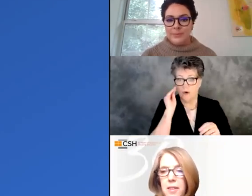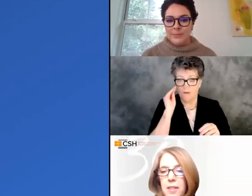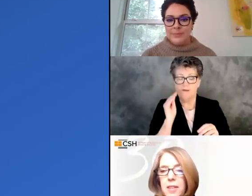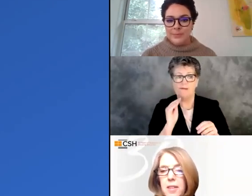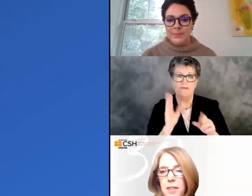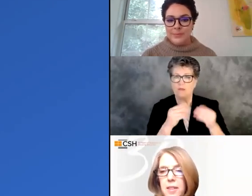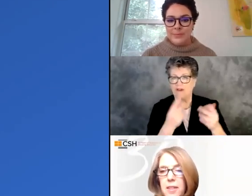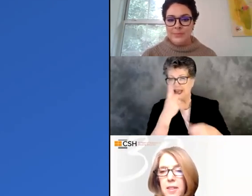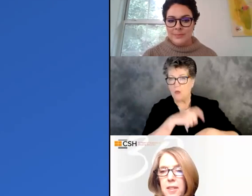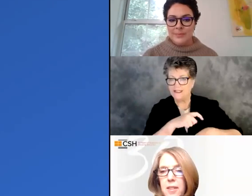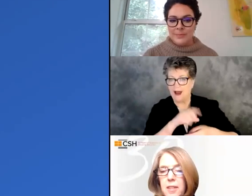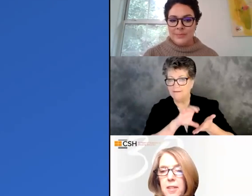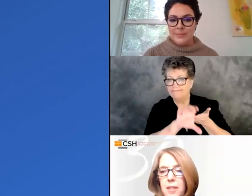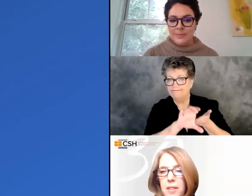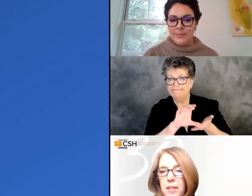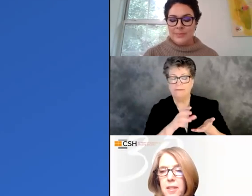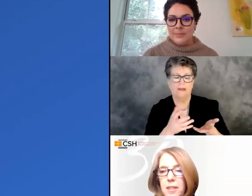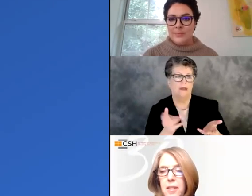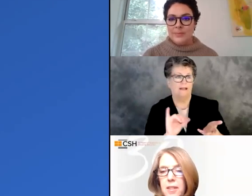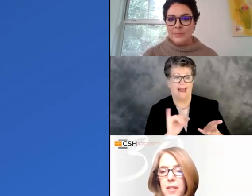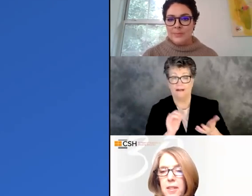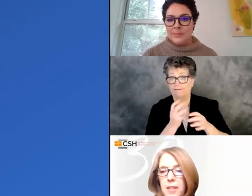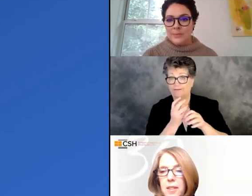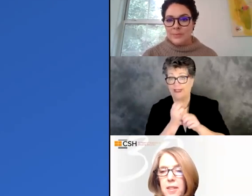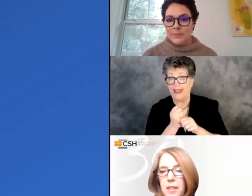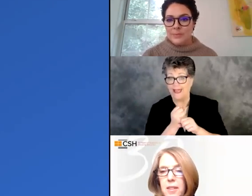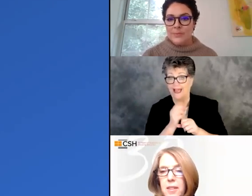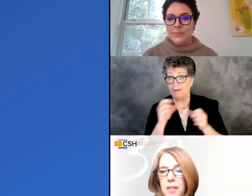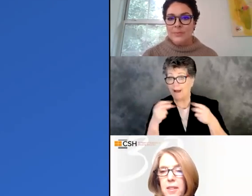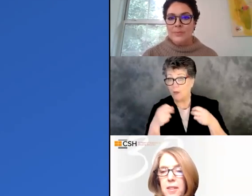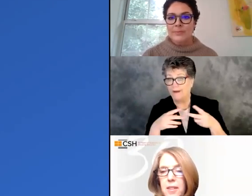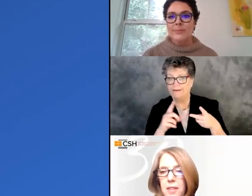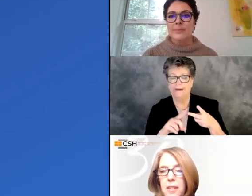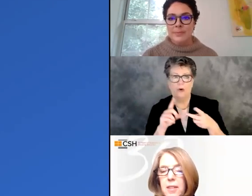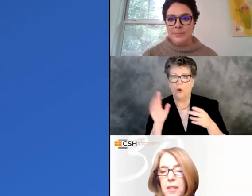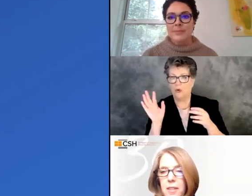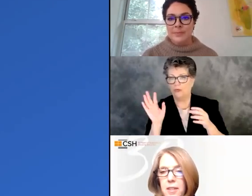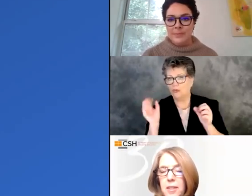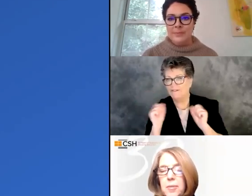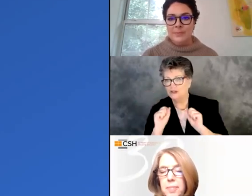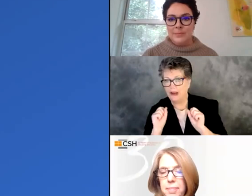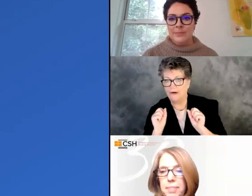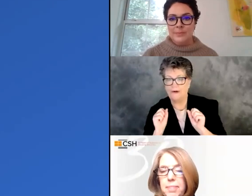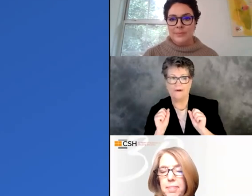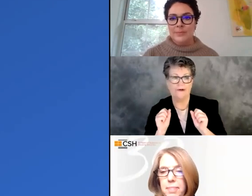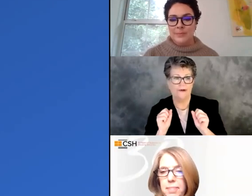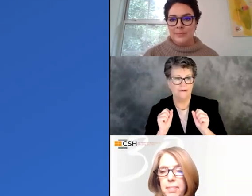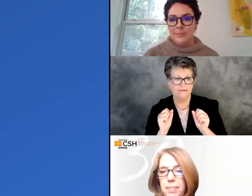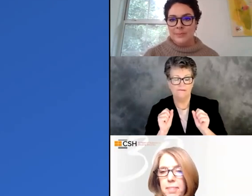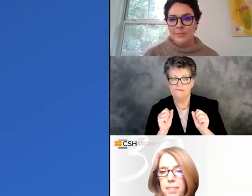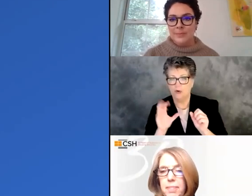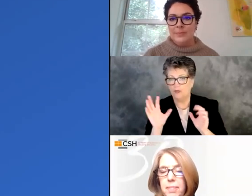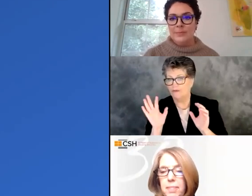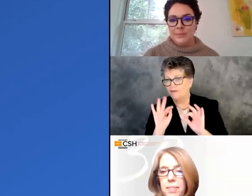Providing one-time needs like getting a microwave or a refrigerator if it broke, or a new